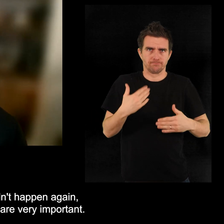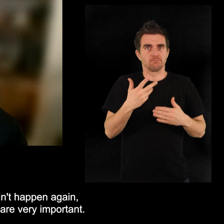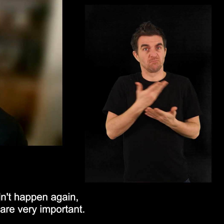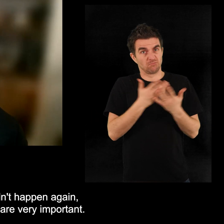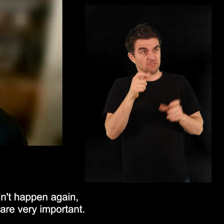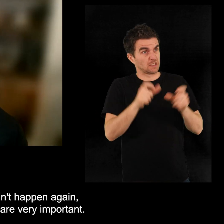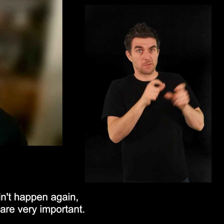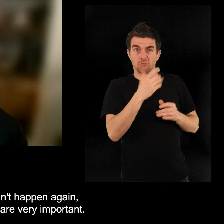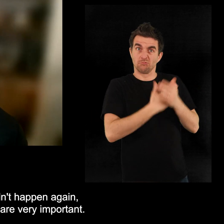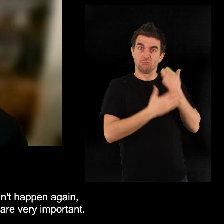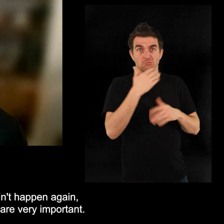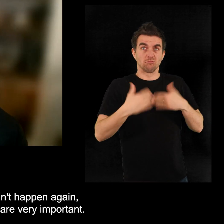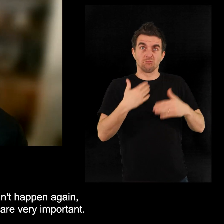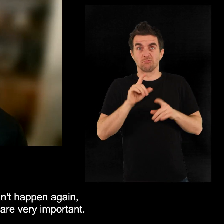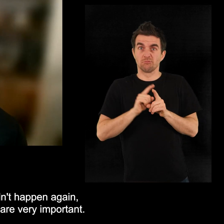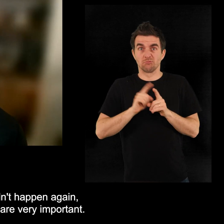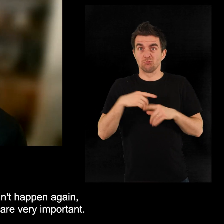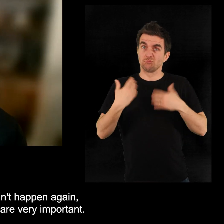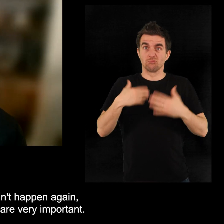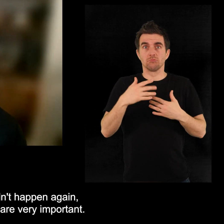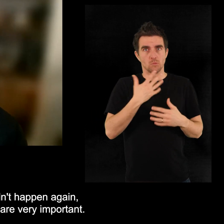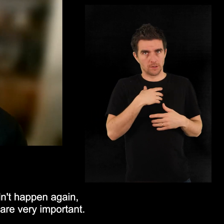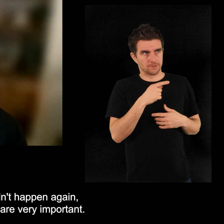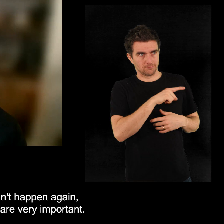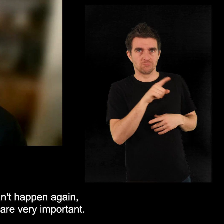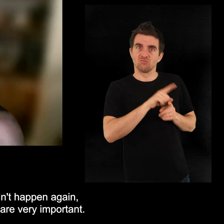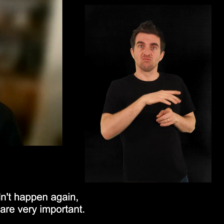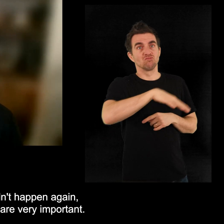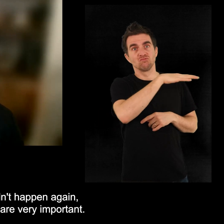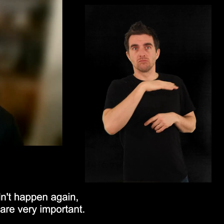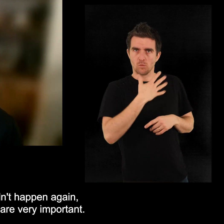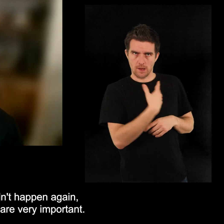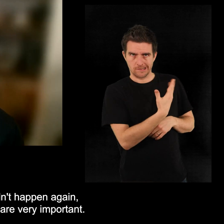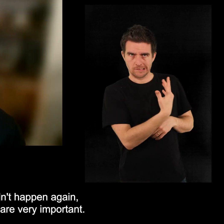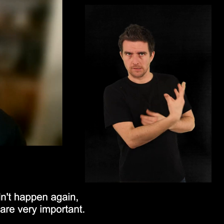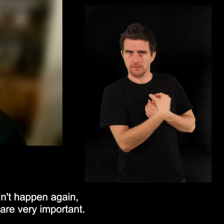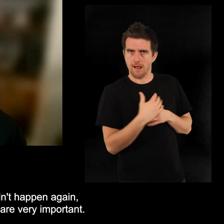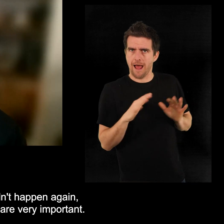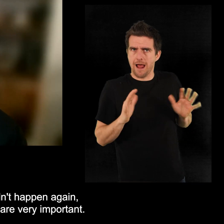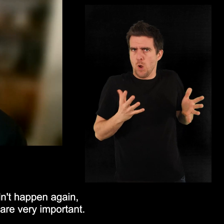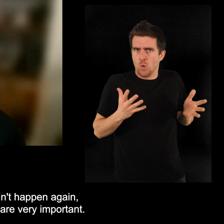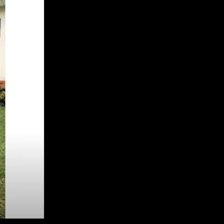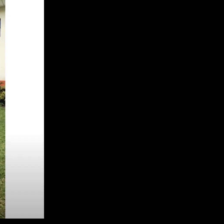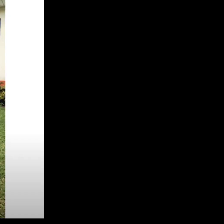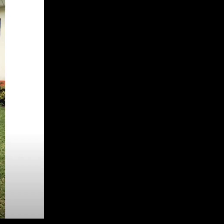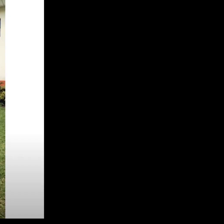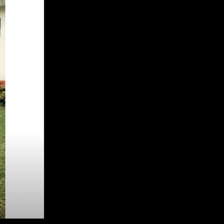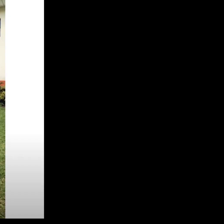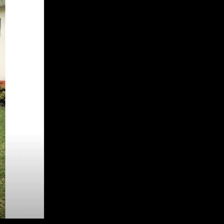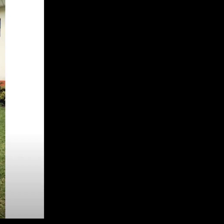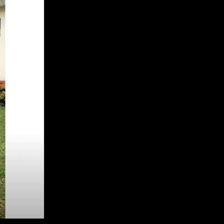very important to see that that didn't happen again. And so observation of elections are very important.